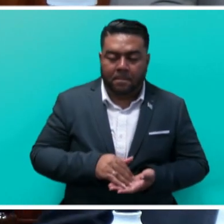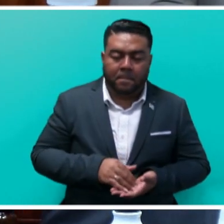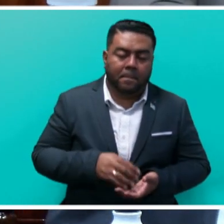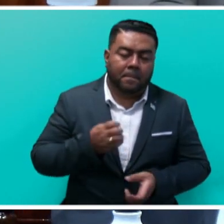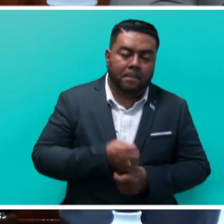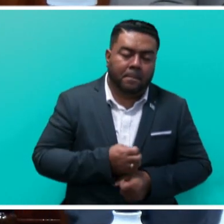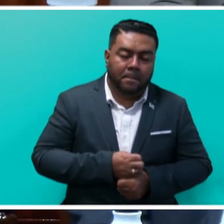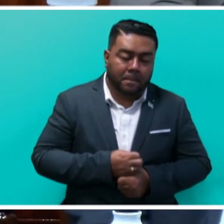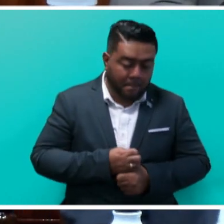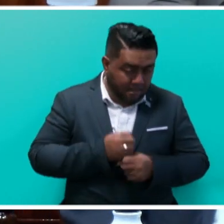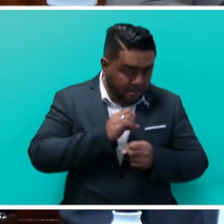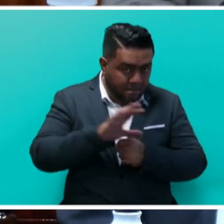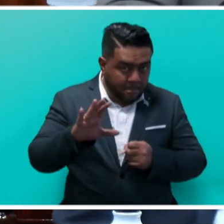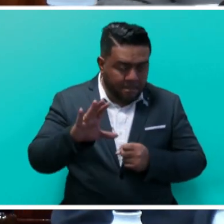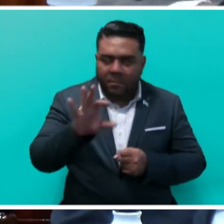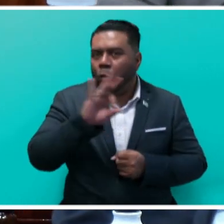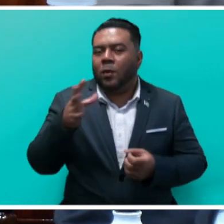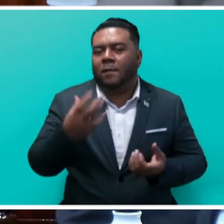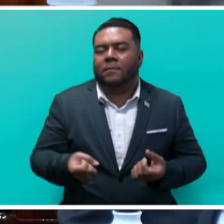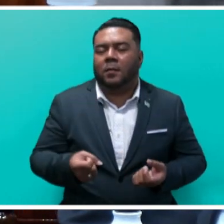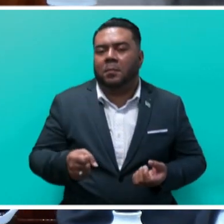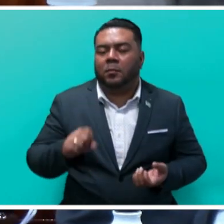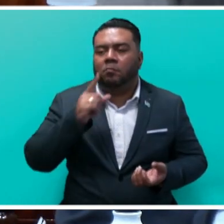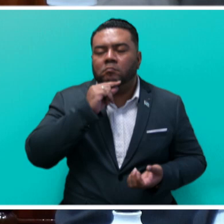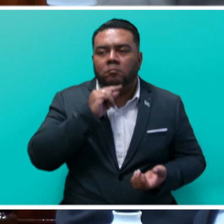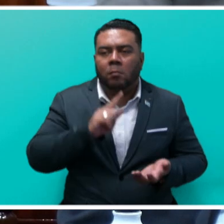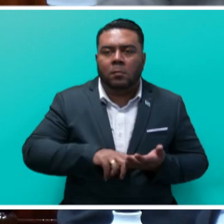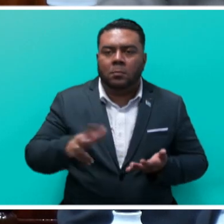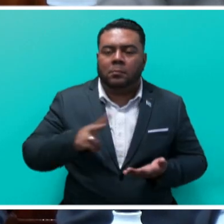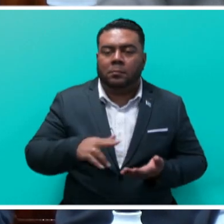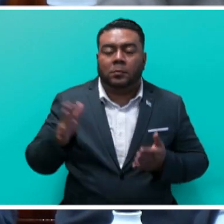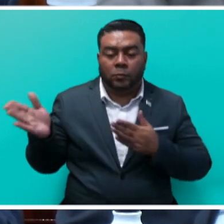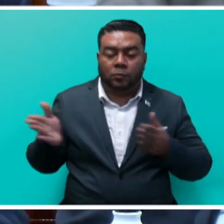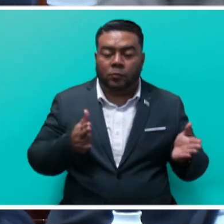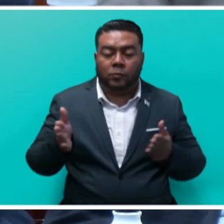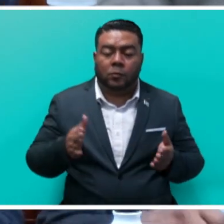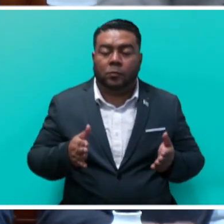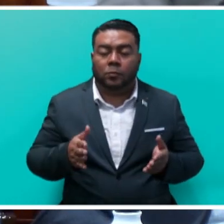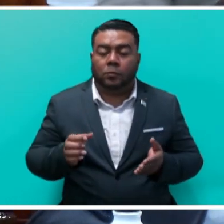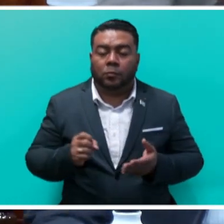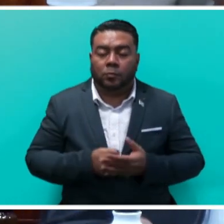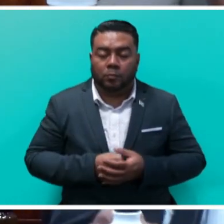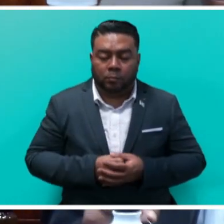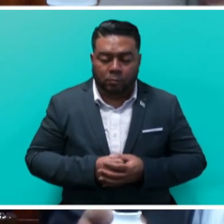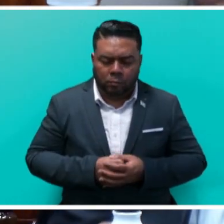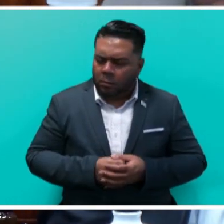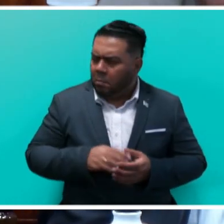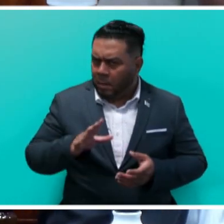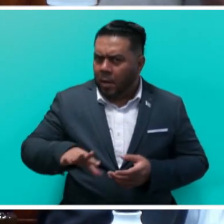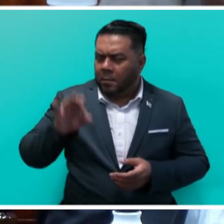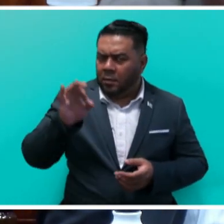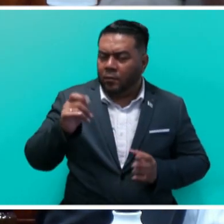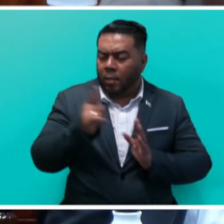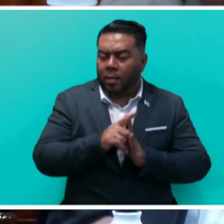possess them. So, in addition, lending secured by movable property was riskier, particularly in the absence of